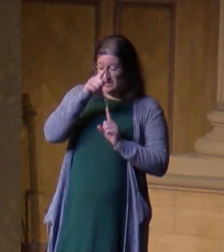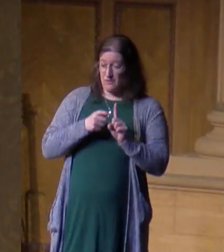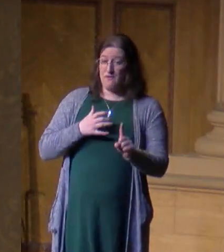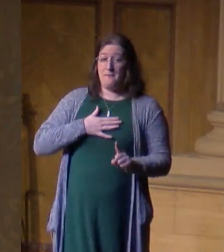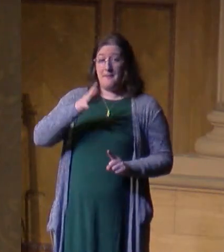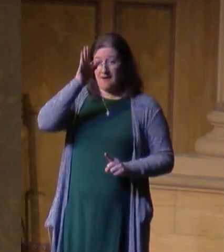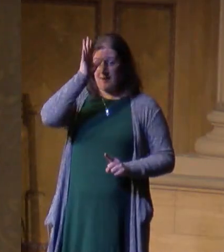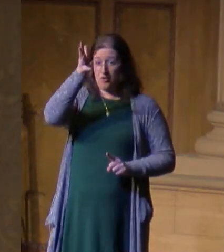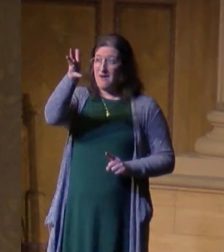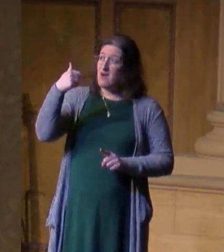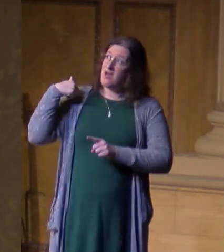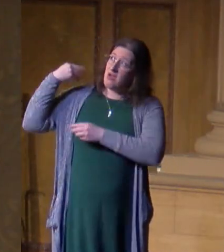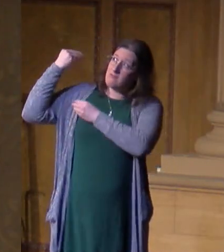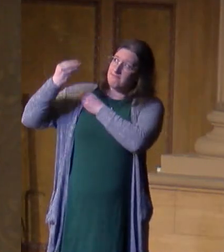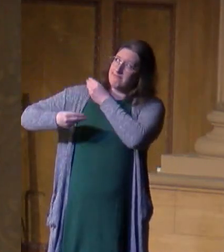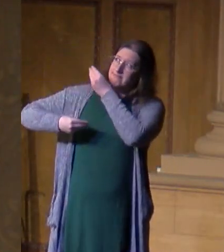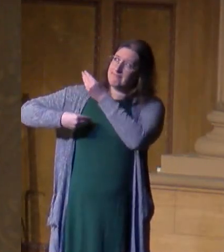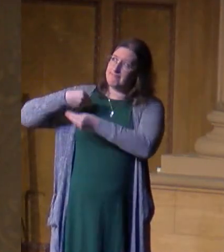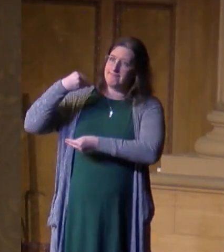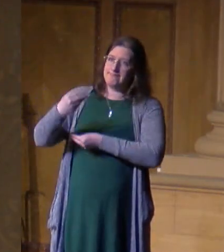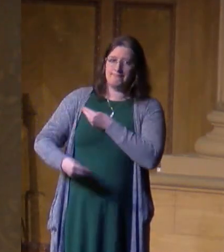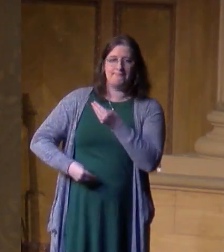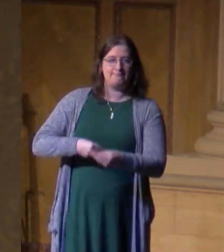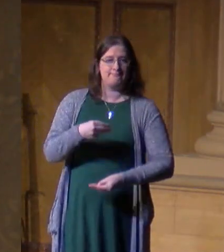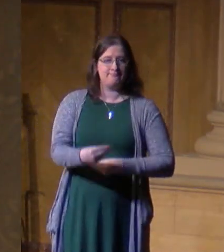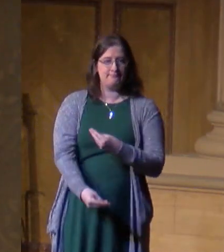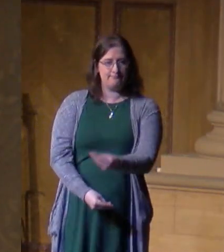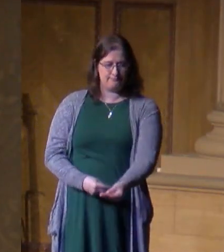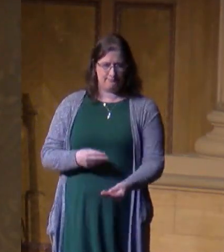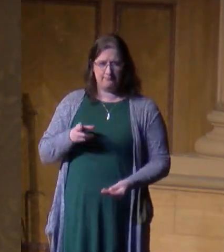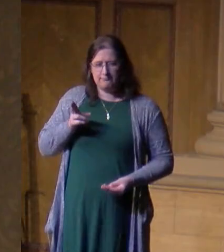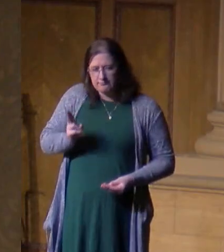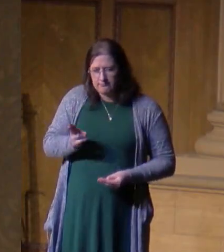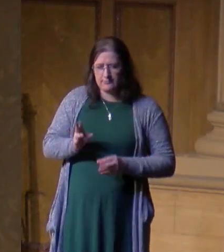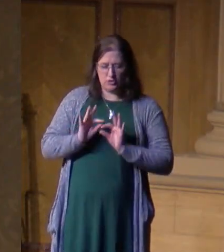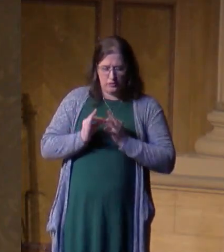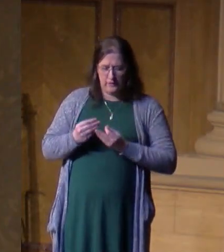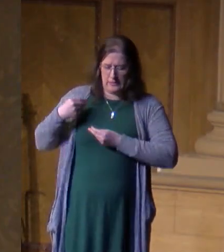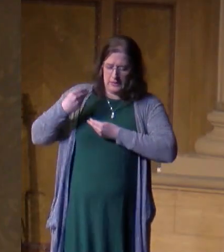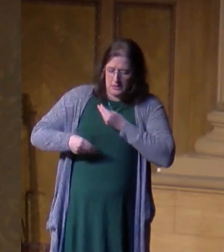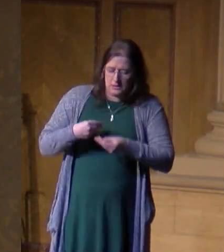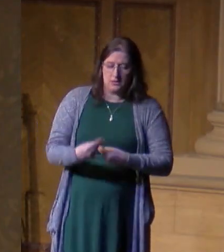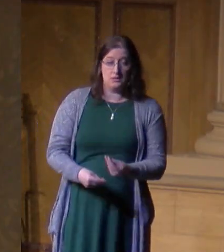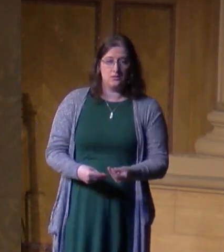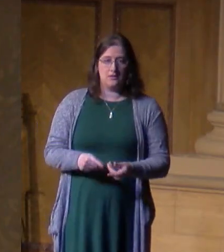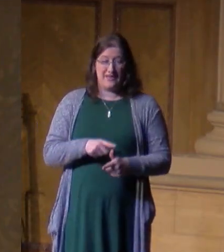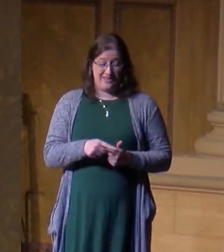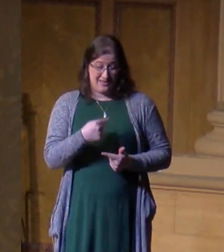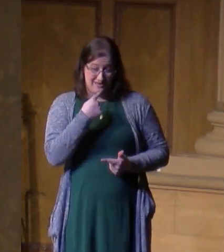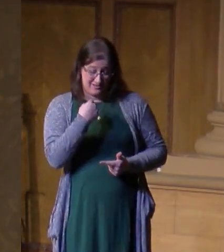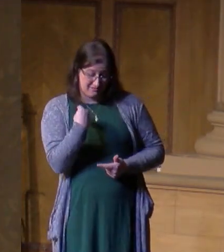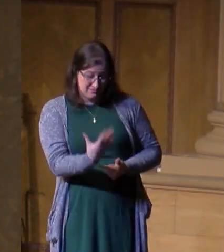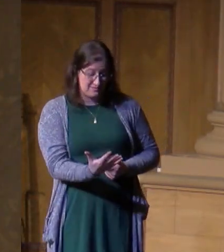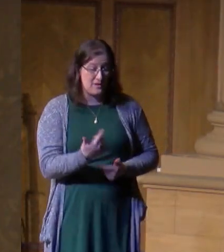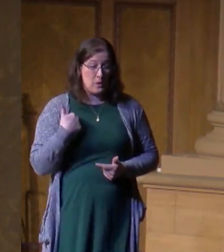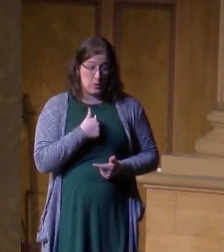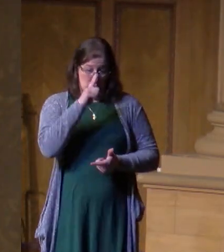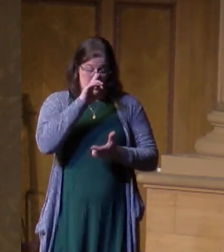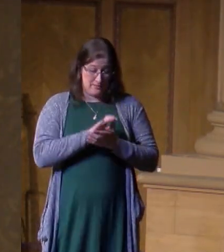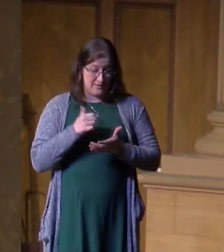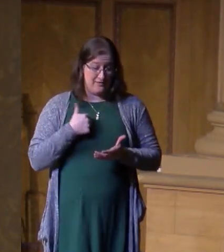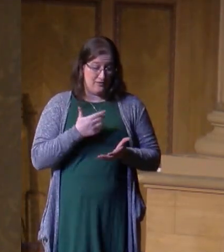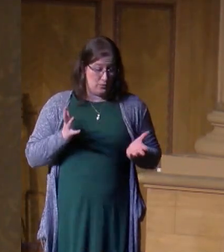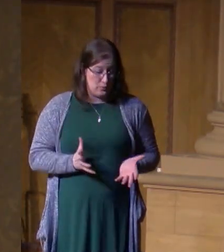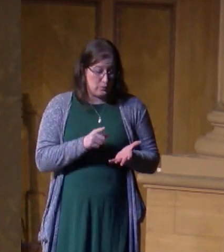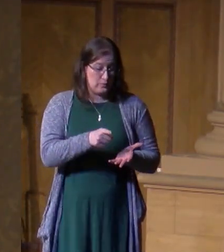and he learned it from his grandfather, and so on and so forth, and then telling you, listen, we believe, and we encourage you to